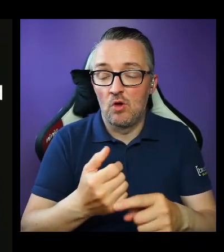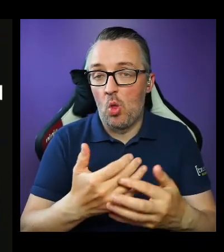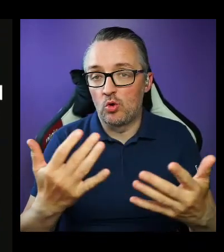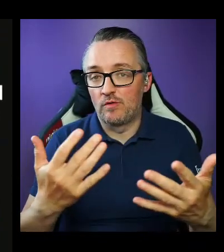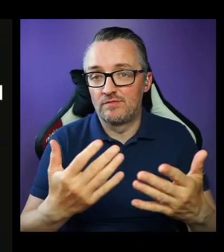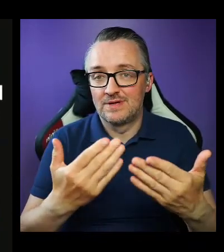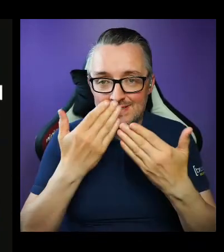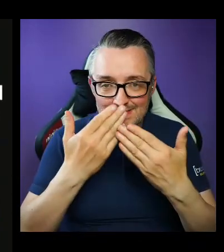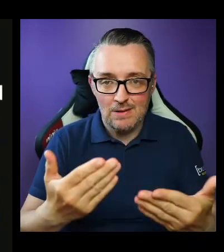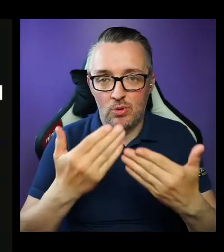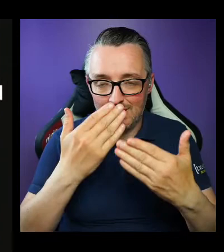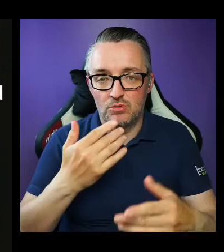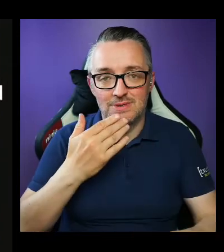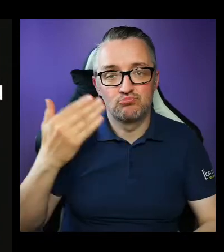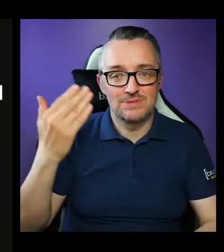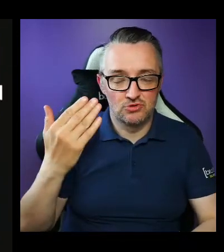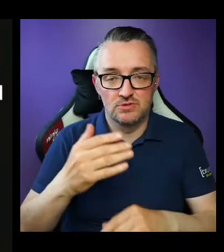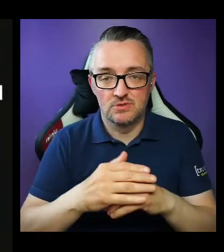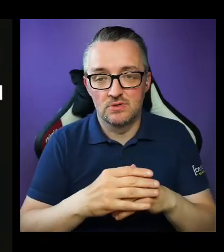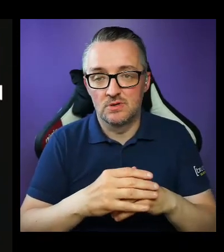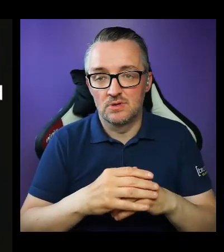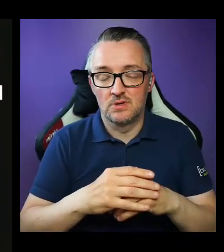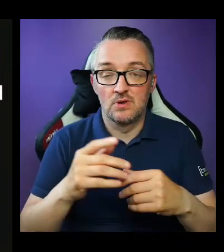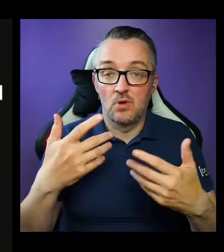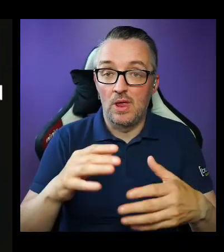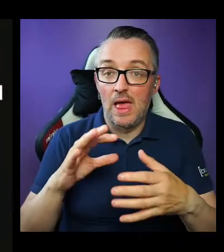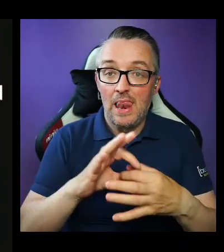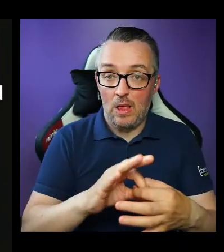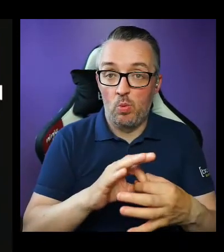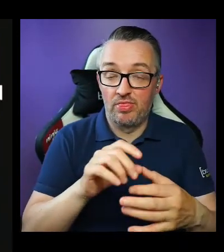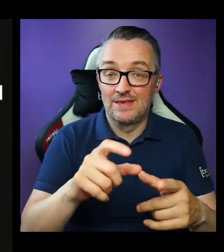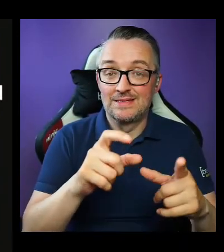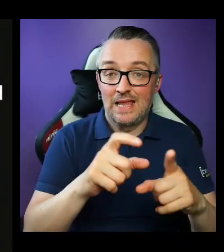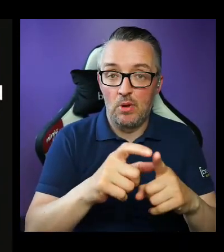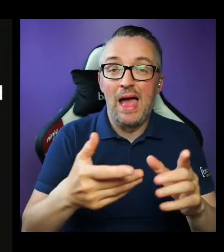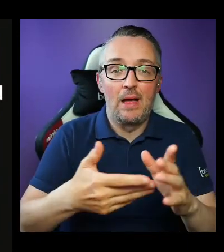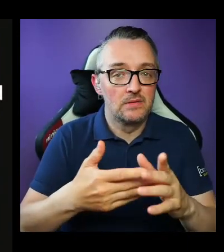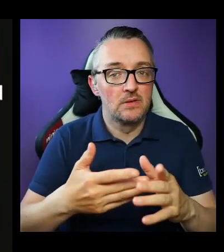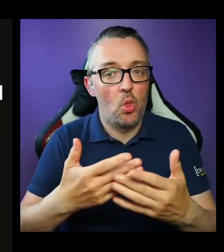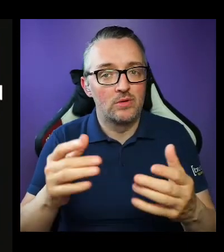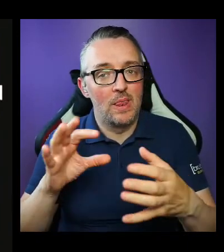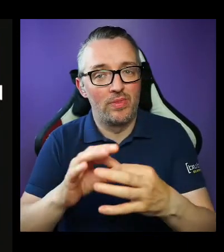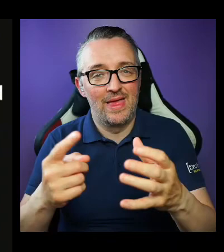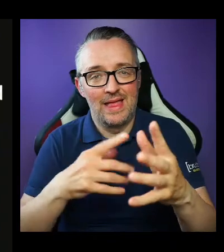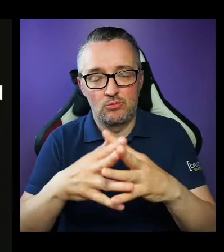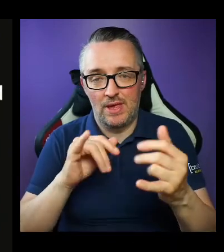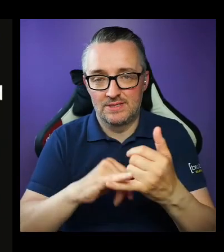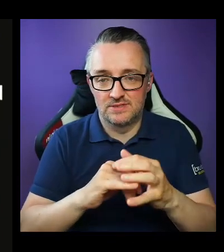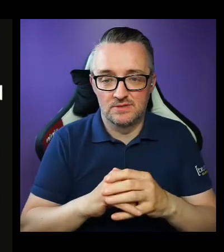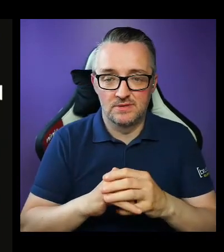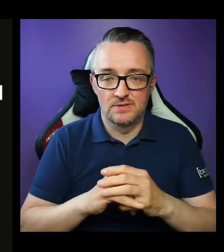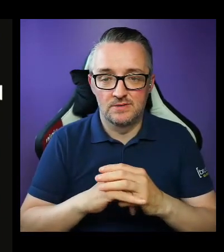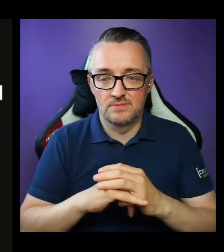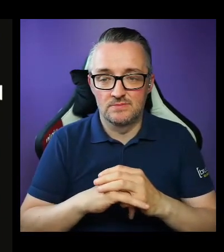and presentations, not just about DynamoDB, but like AWS in general. So yeah, that's someone that you